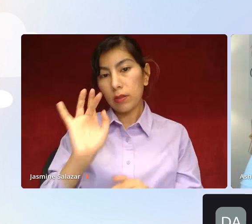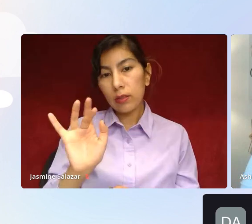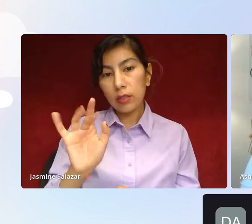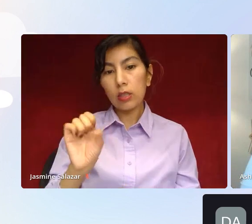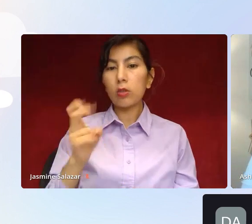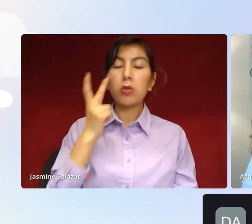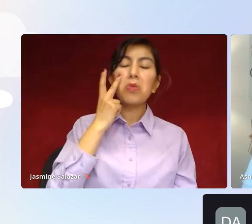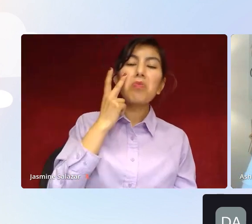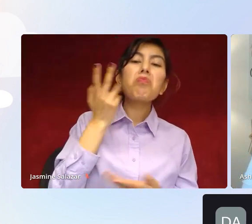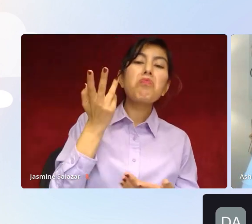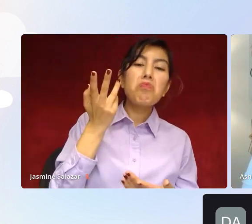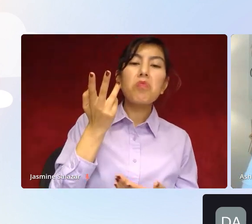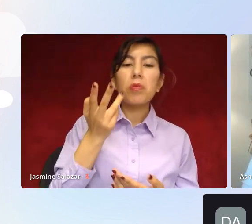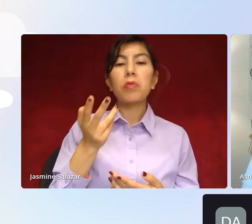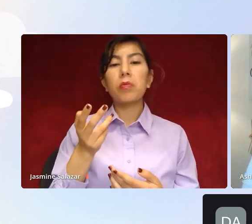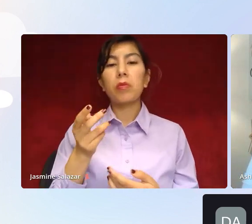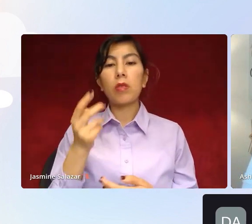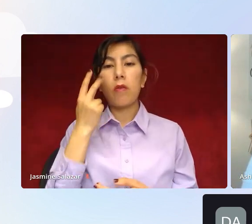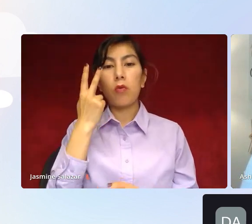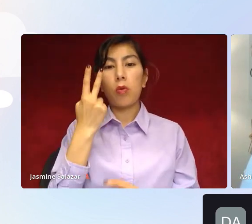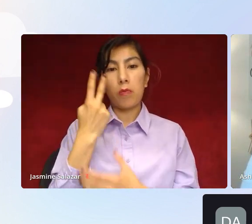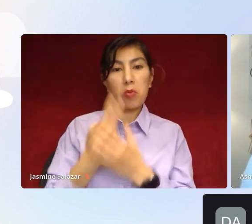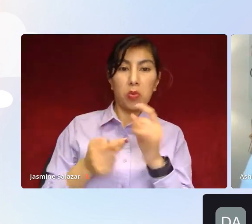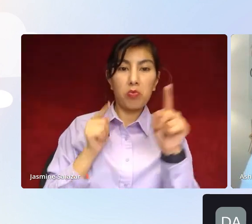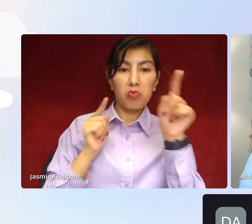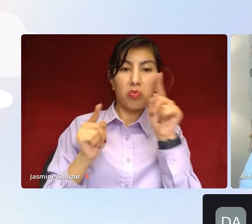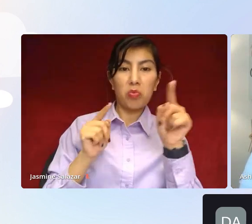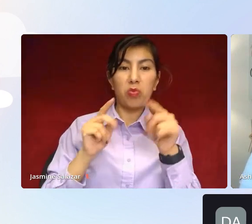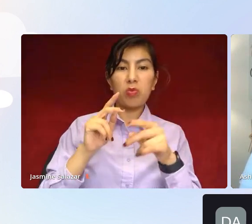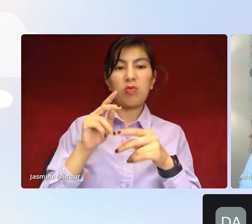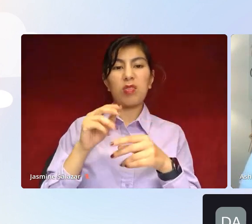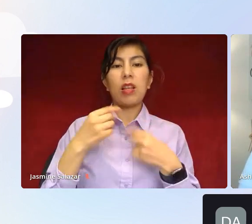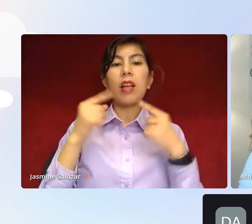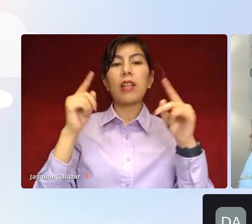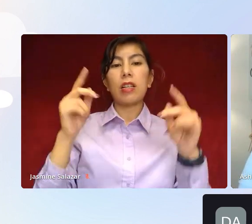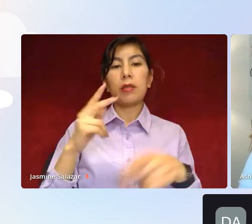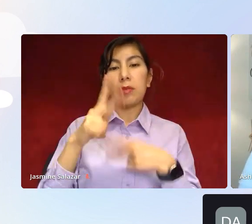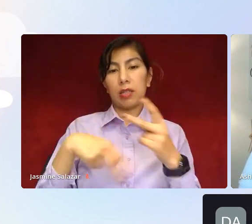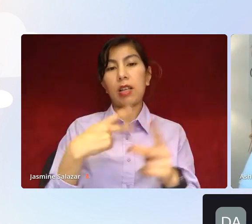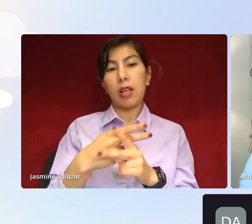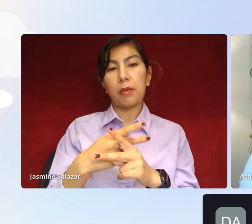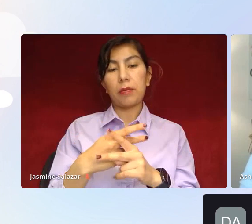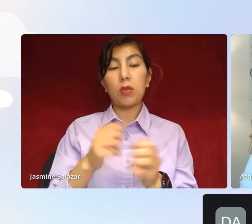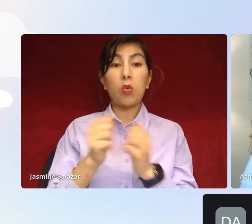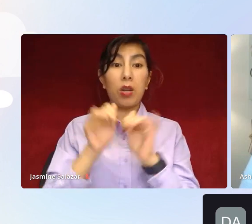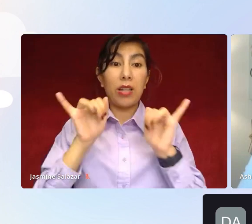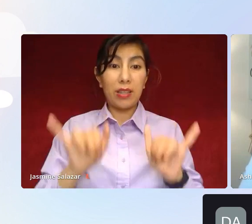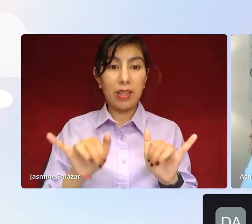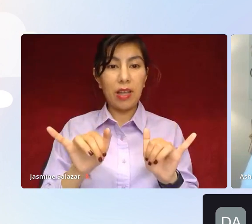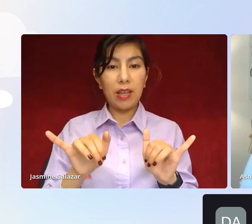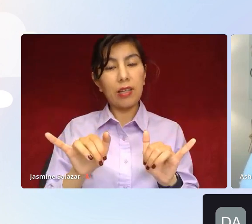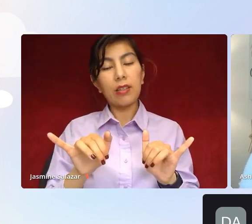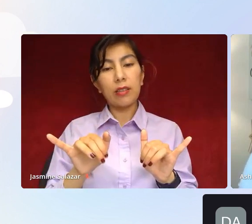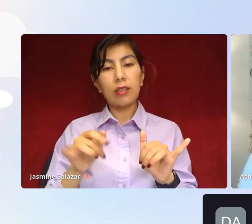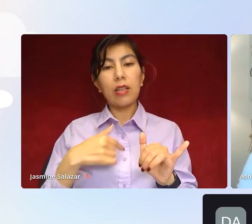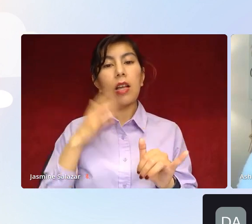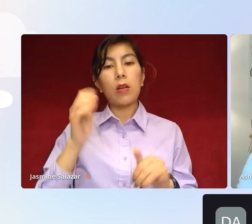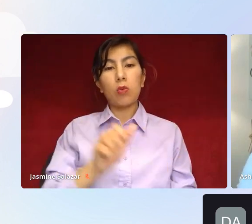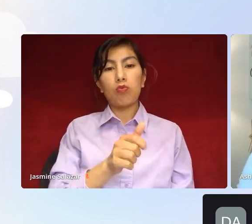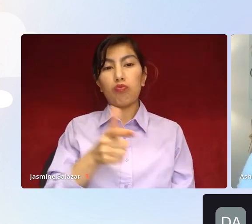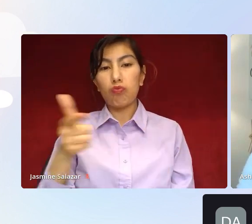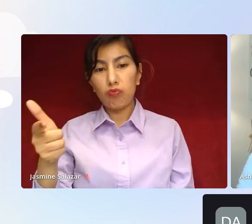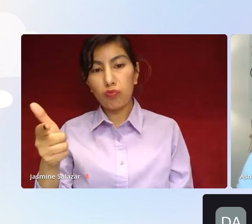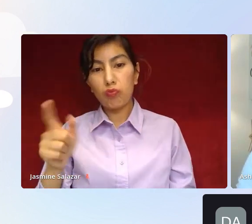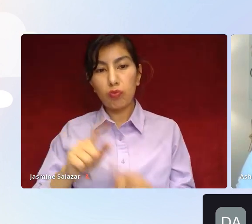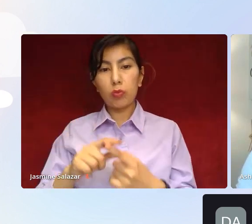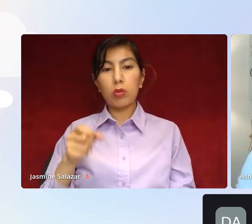out for those two announcement types. With that being said, I am going to pass the mic to